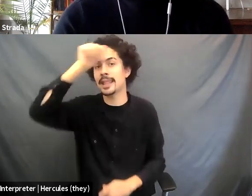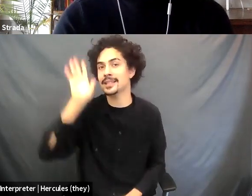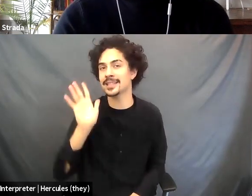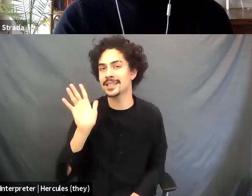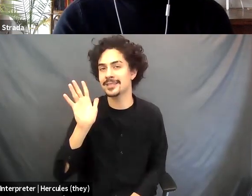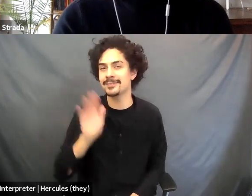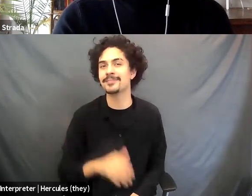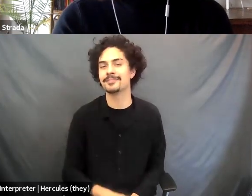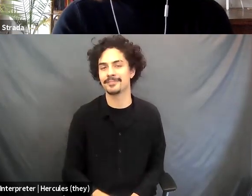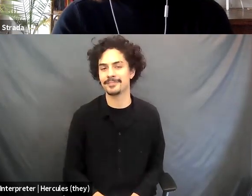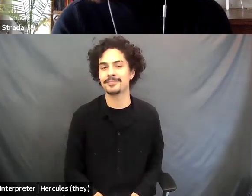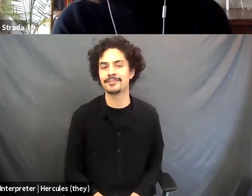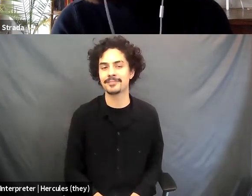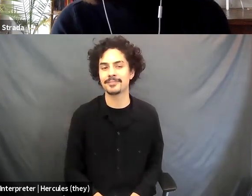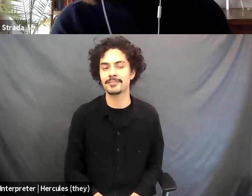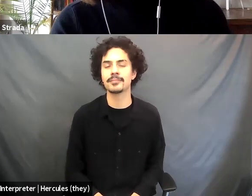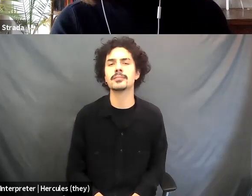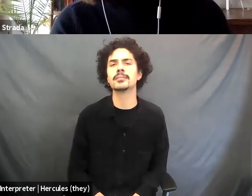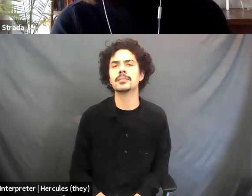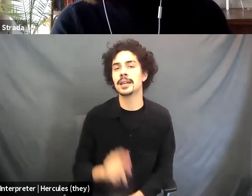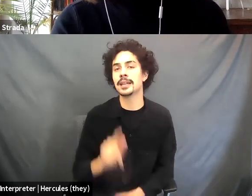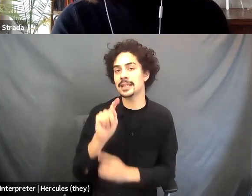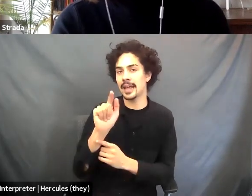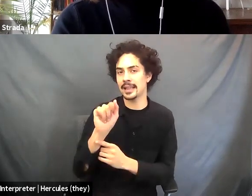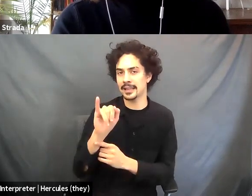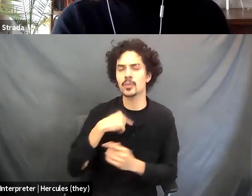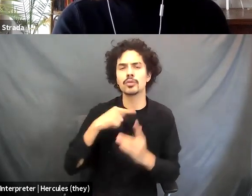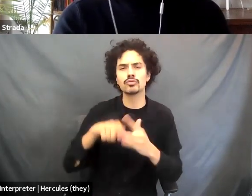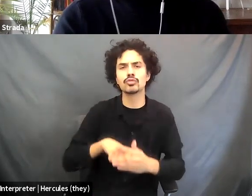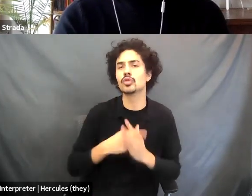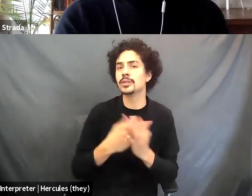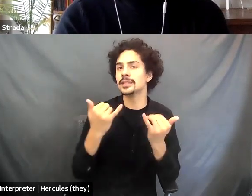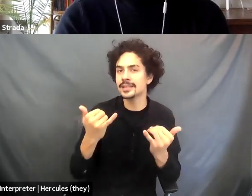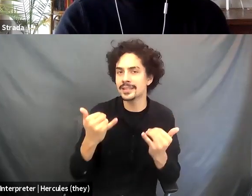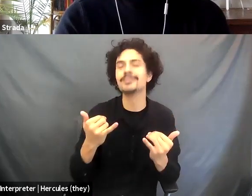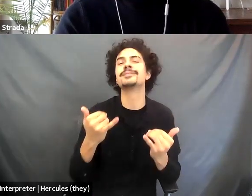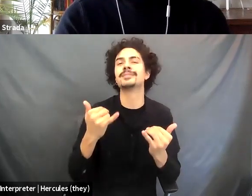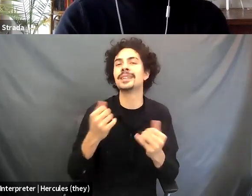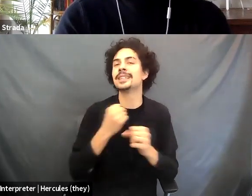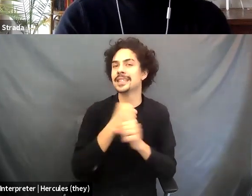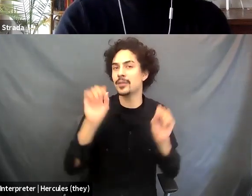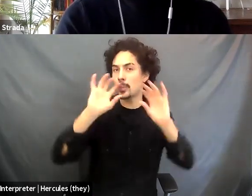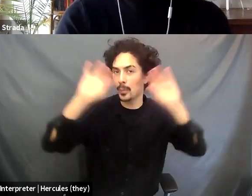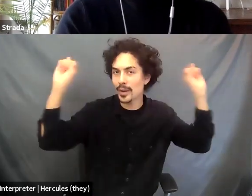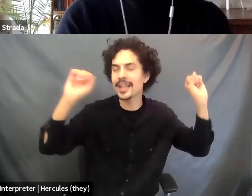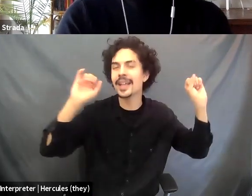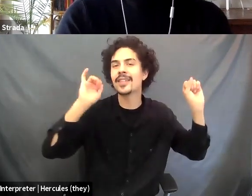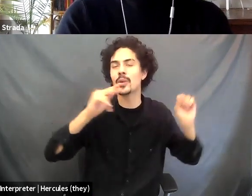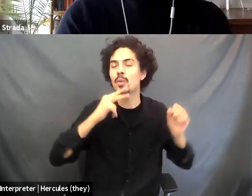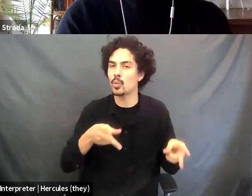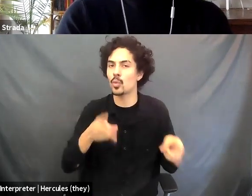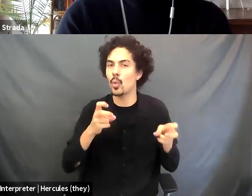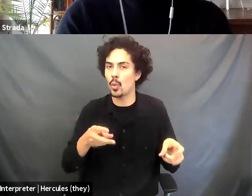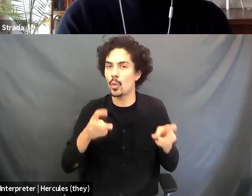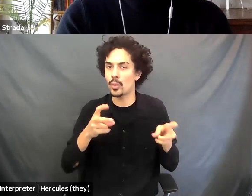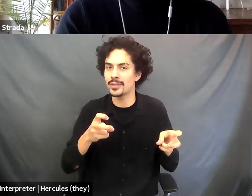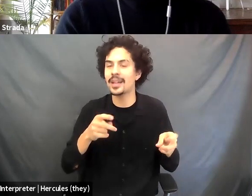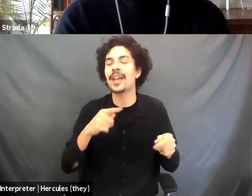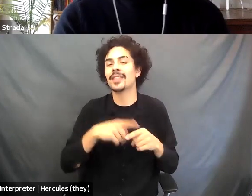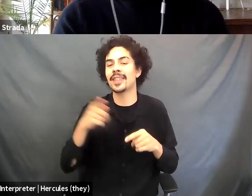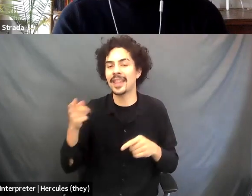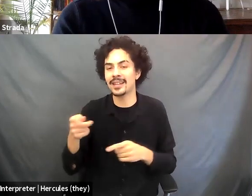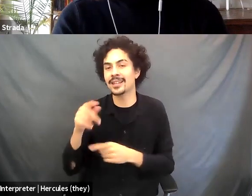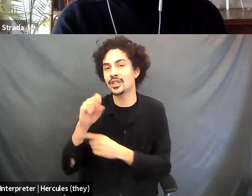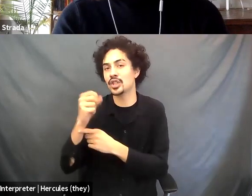We will start today's performance with the screening of Save the Presidents featuring a pre-recorded intervention by Sherry Hundorf.